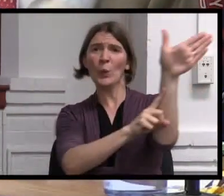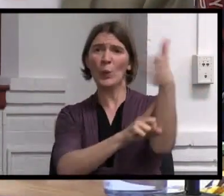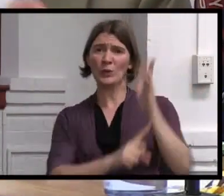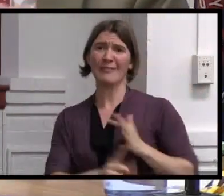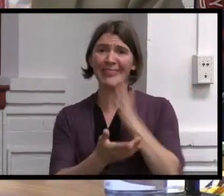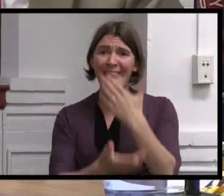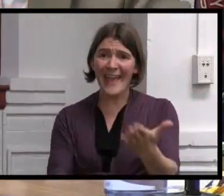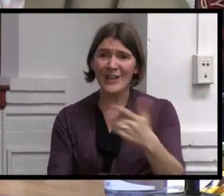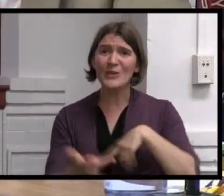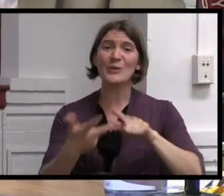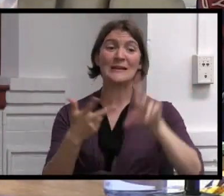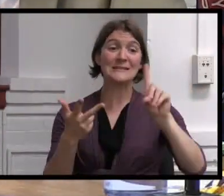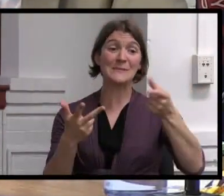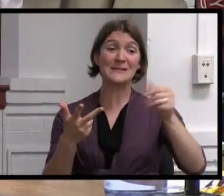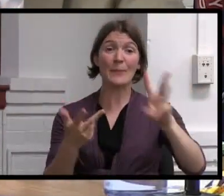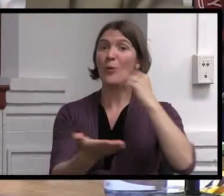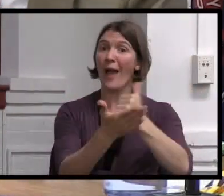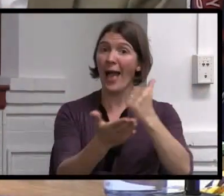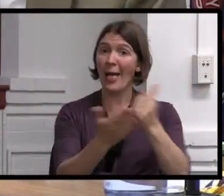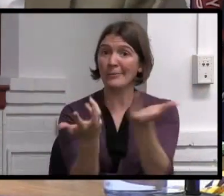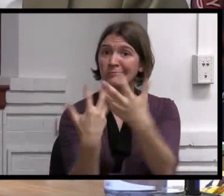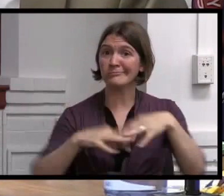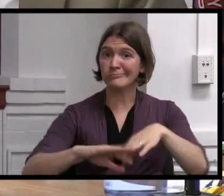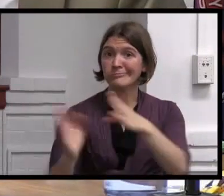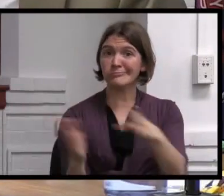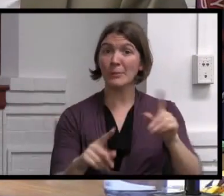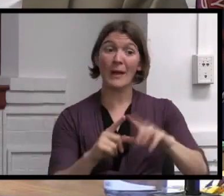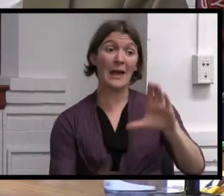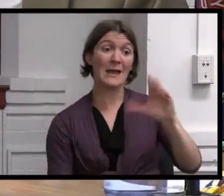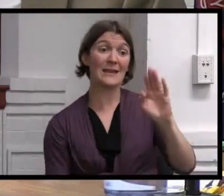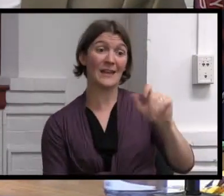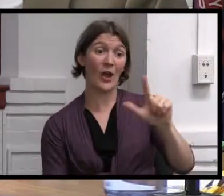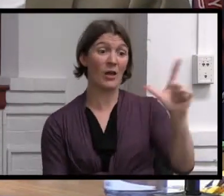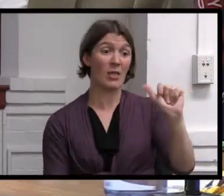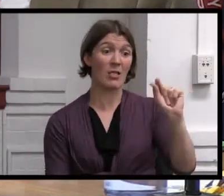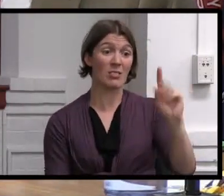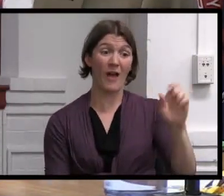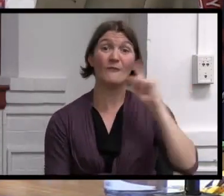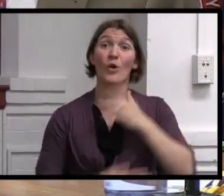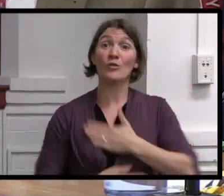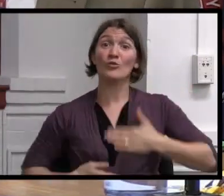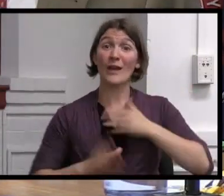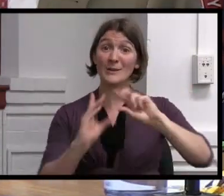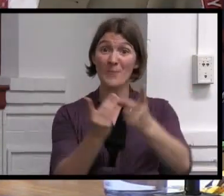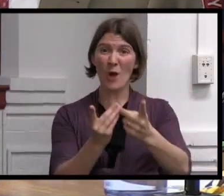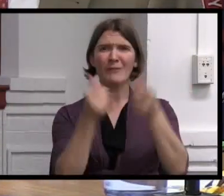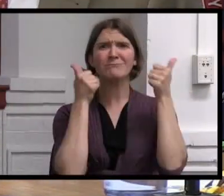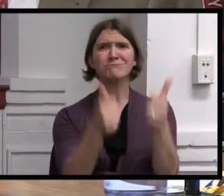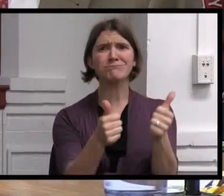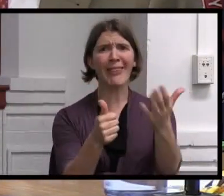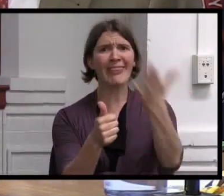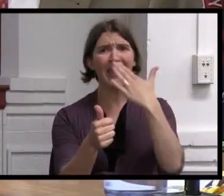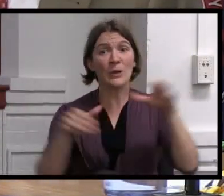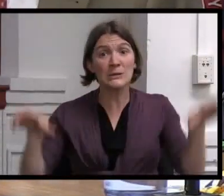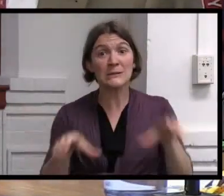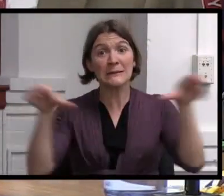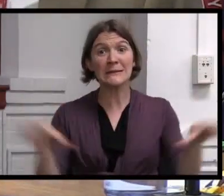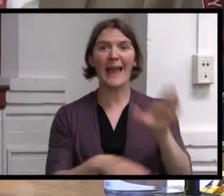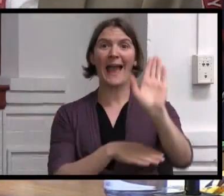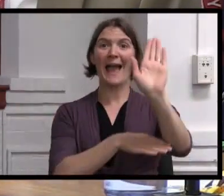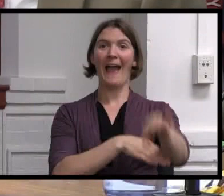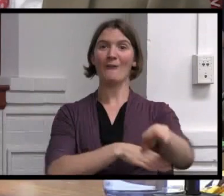Street. Public Works helps out, and especially Carol Olott and everybody at the Parks and Rec department who do all the